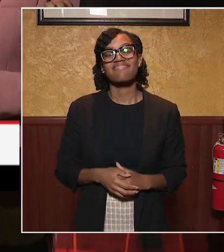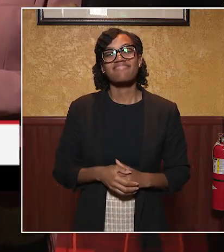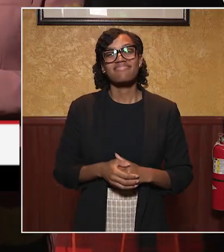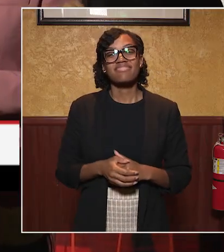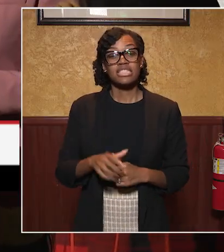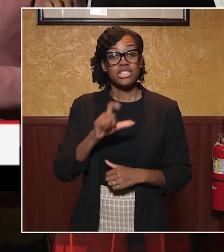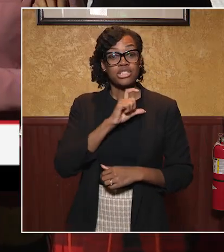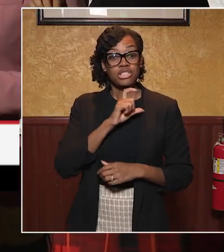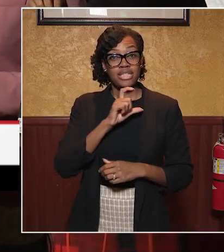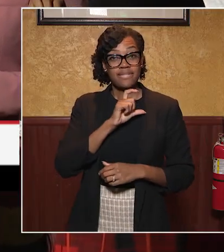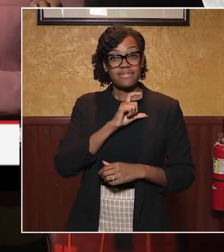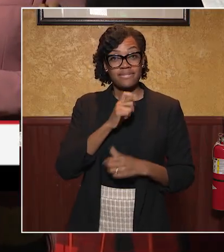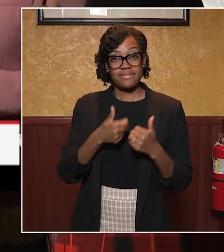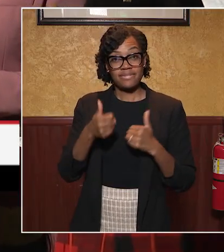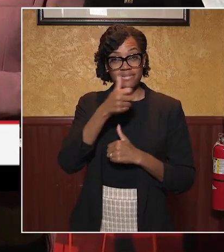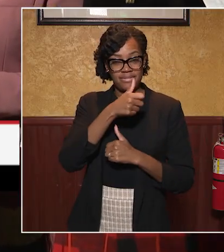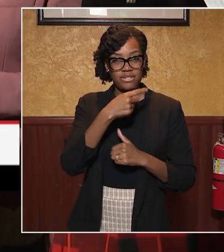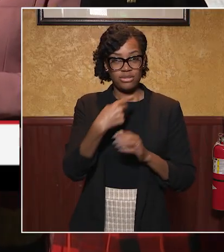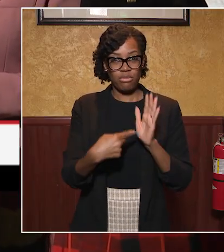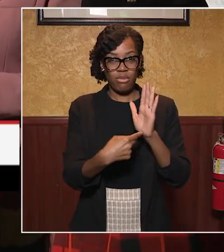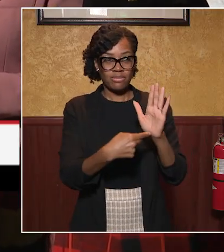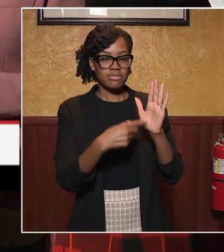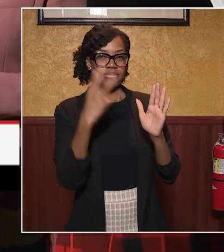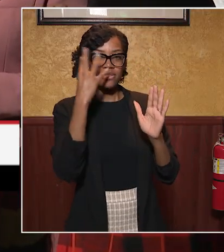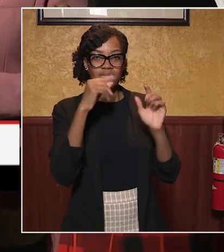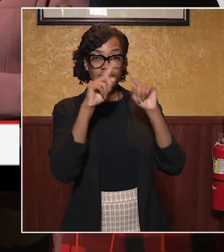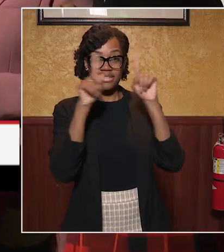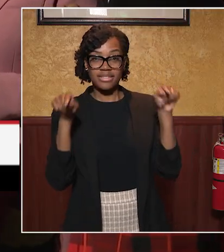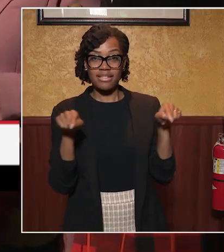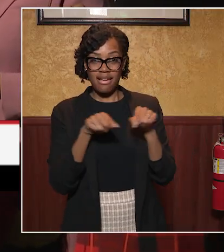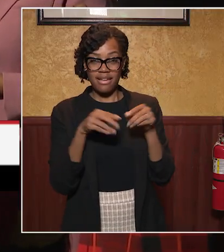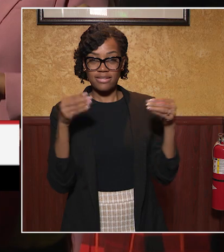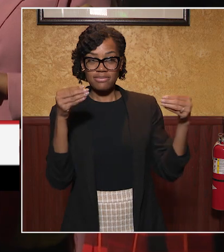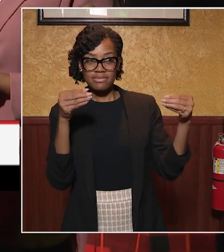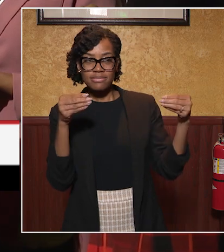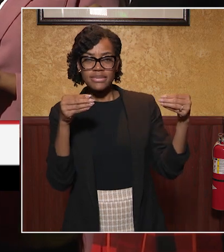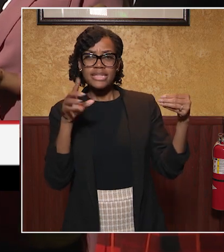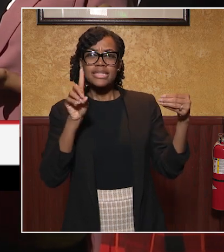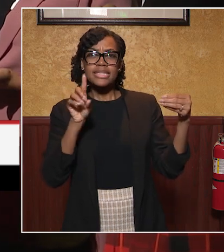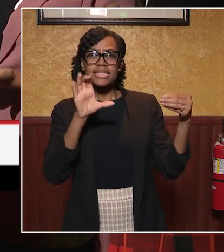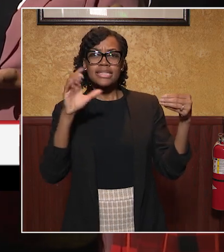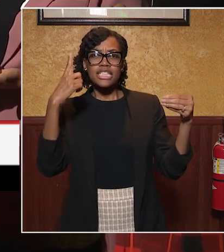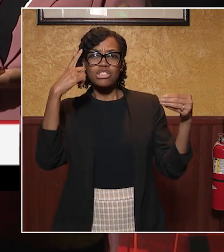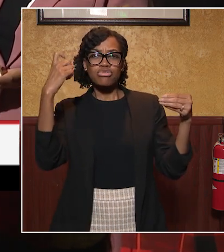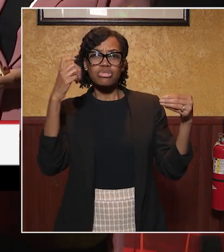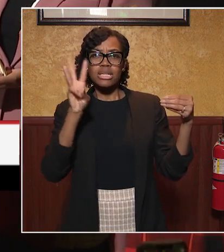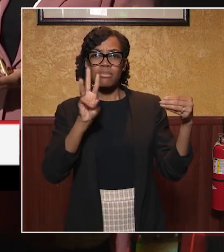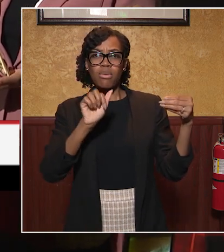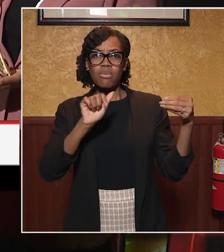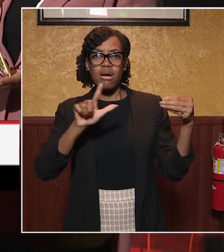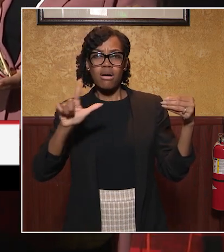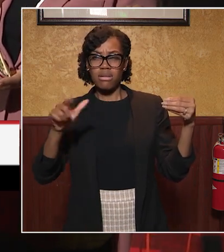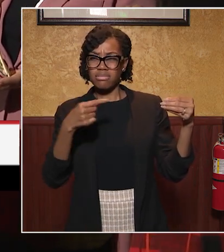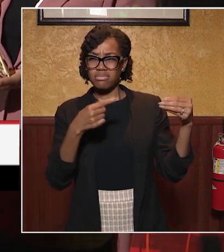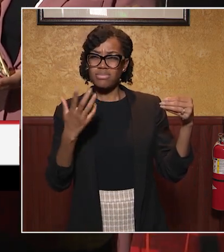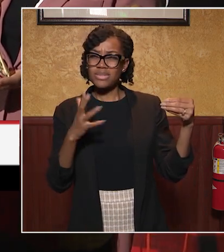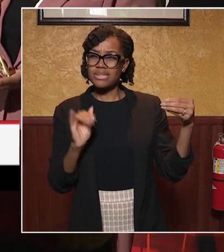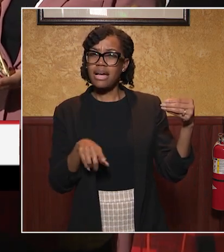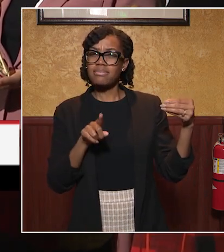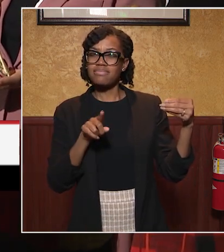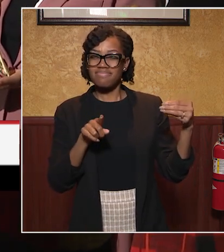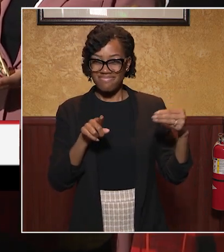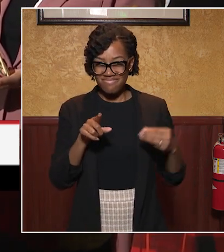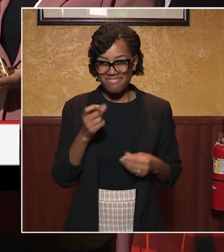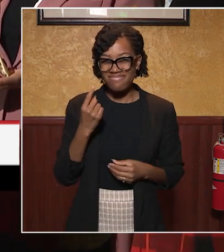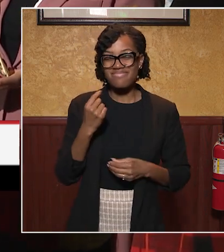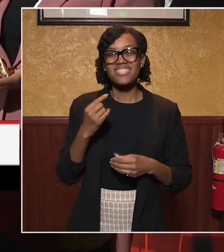Smith is holding up this lovely sign here that represents the DC Dream Wall. What is the DC Dream Wall, you might be asking? I'll tell you right now. We